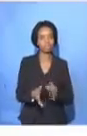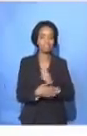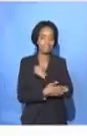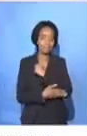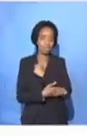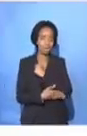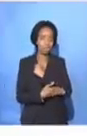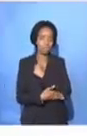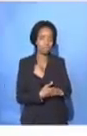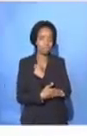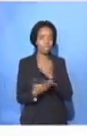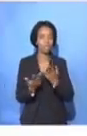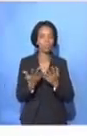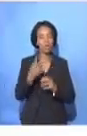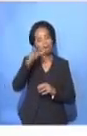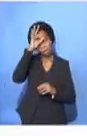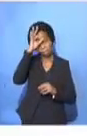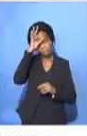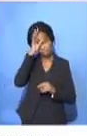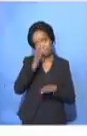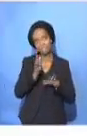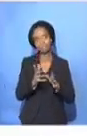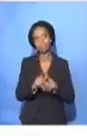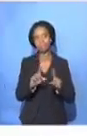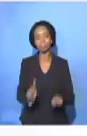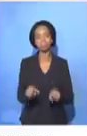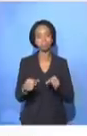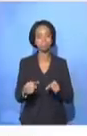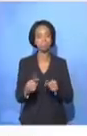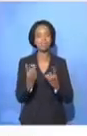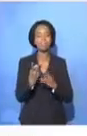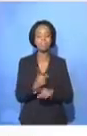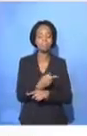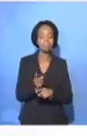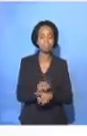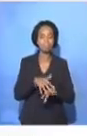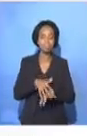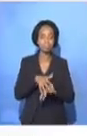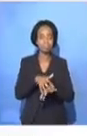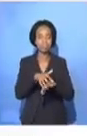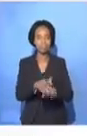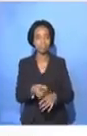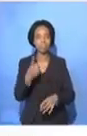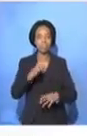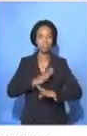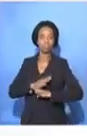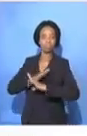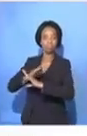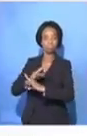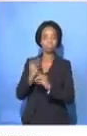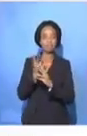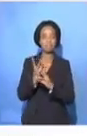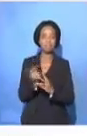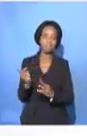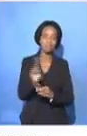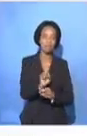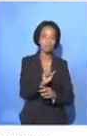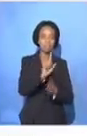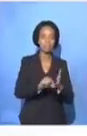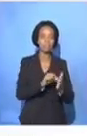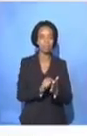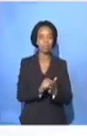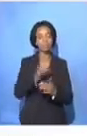country where police clashed with some protesters who attempted to prevent voters from casting their